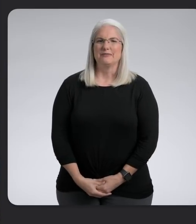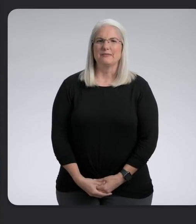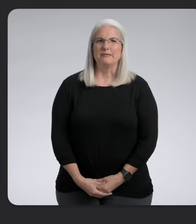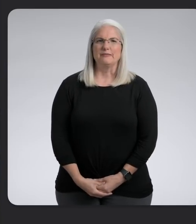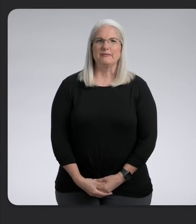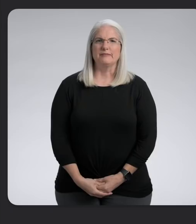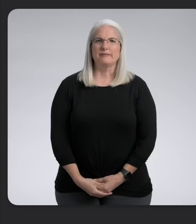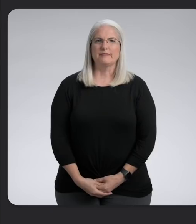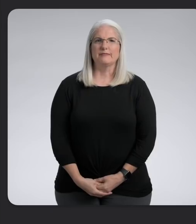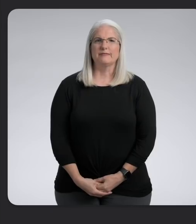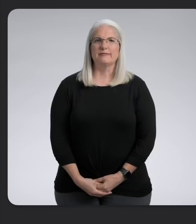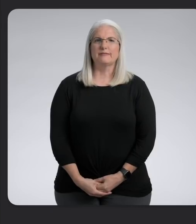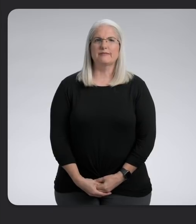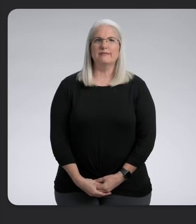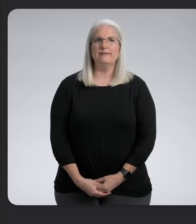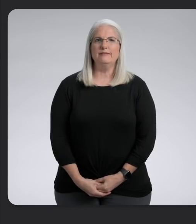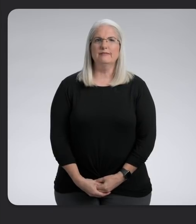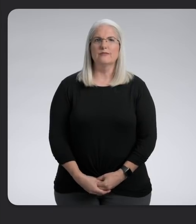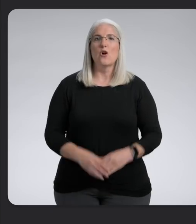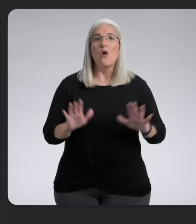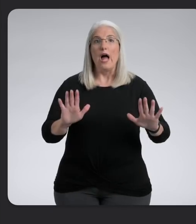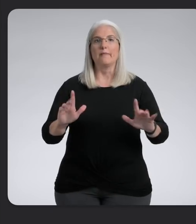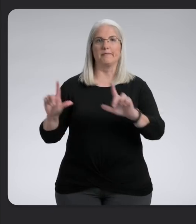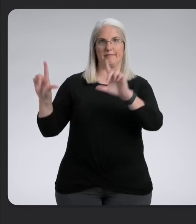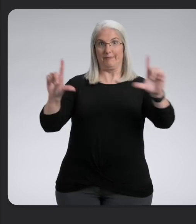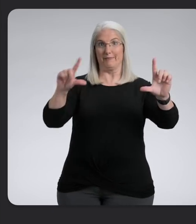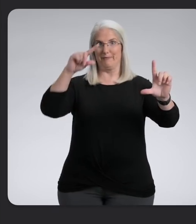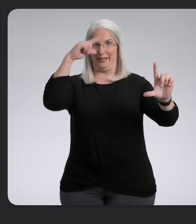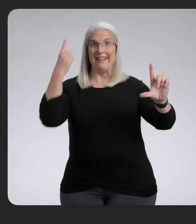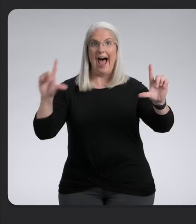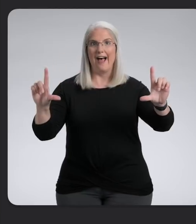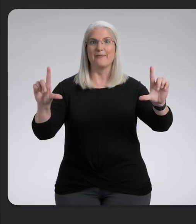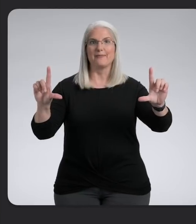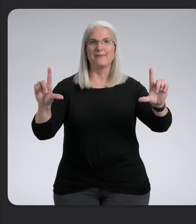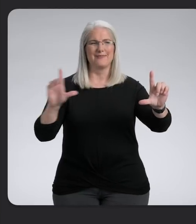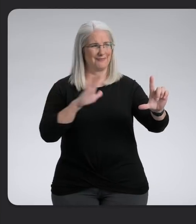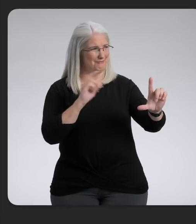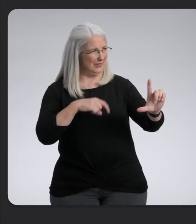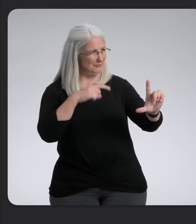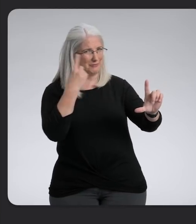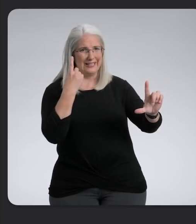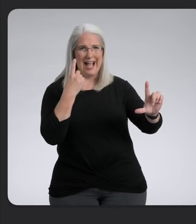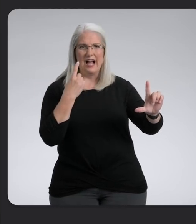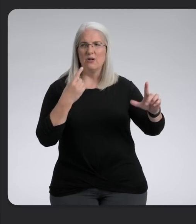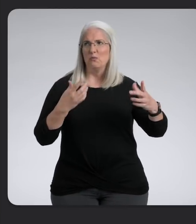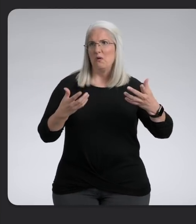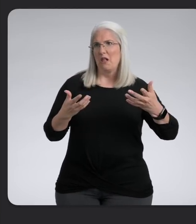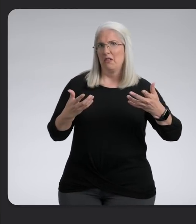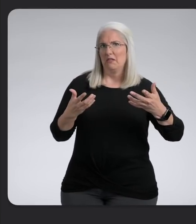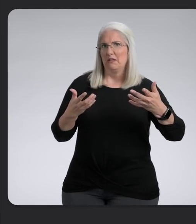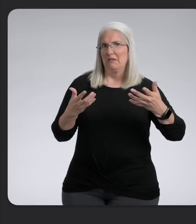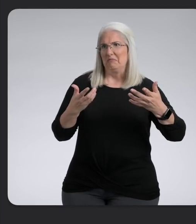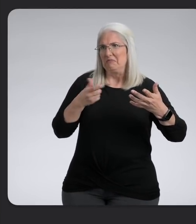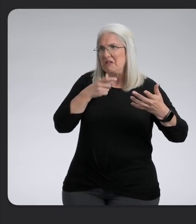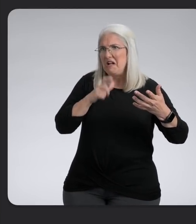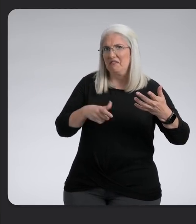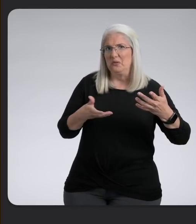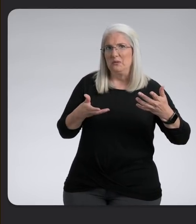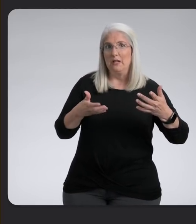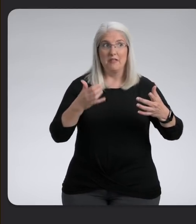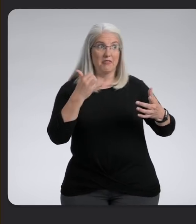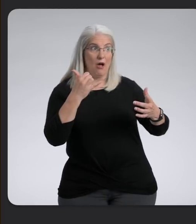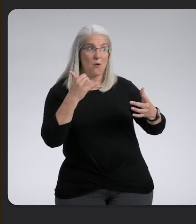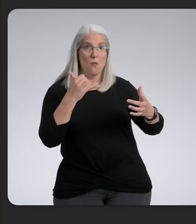Are we gonna go again? So we open on black. Does it have to be black? Doesn't have to be black. Could be